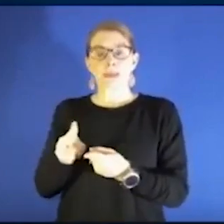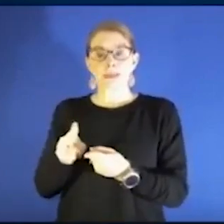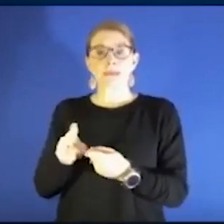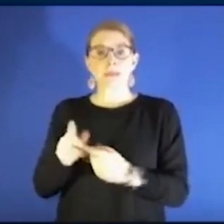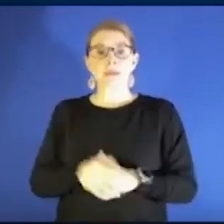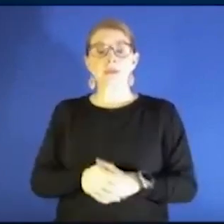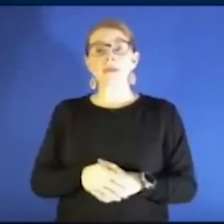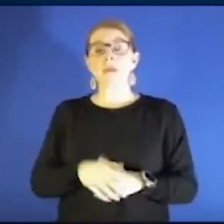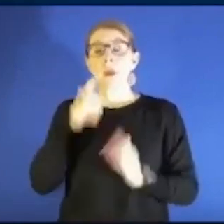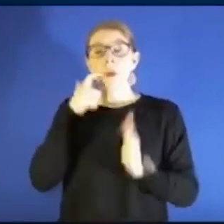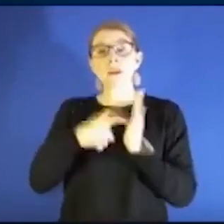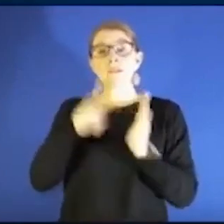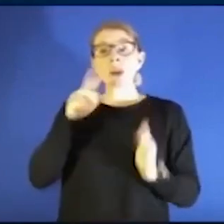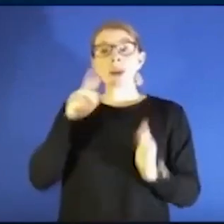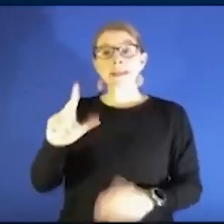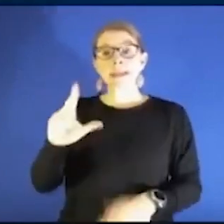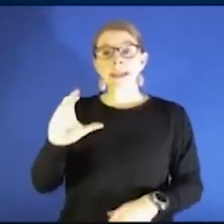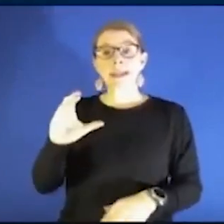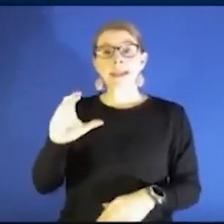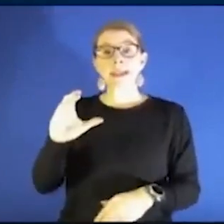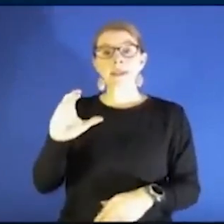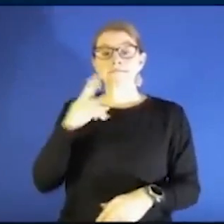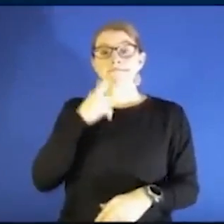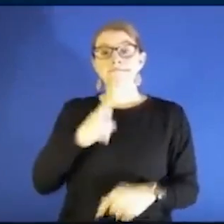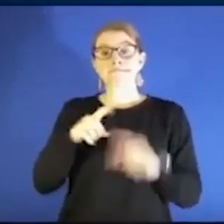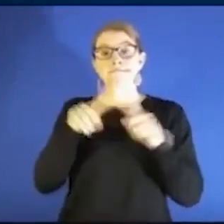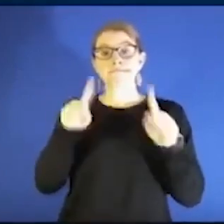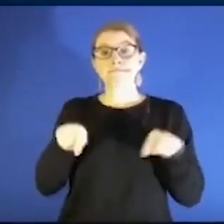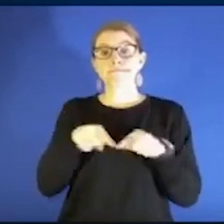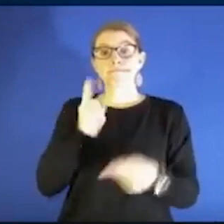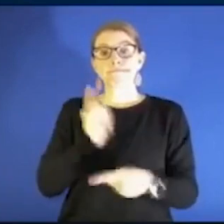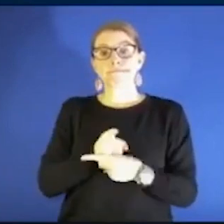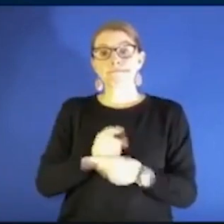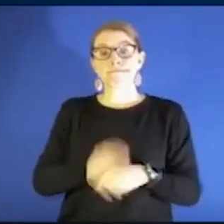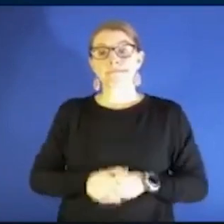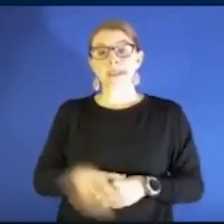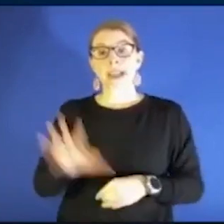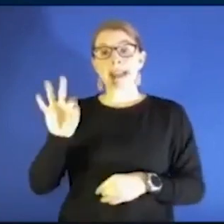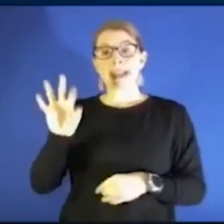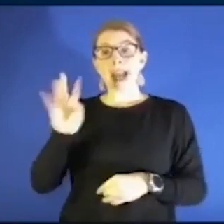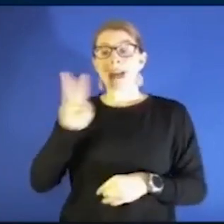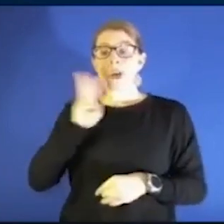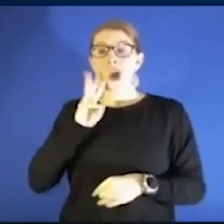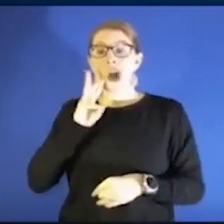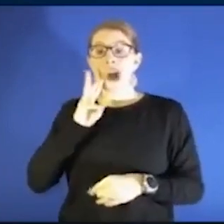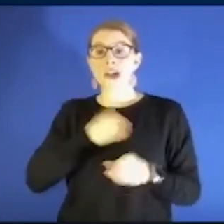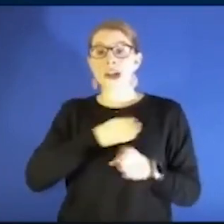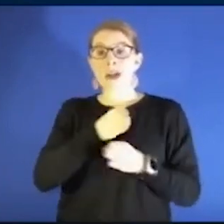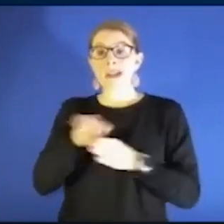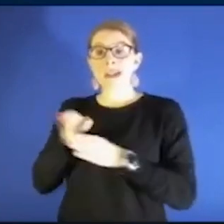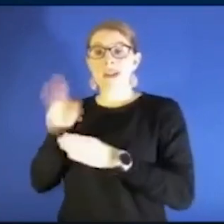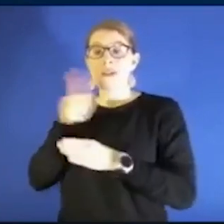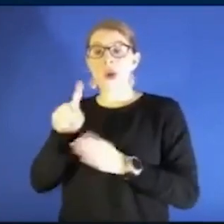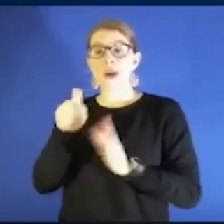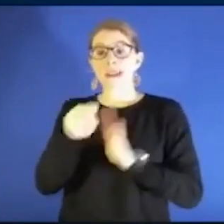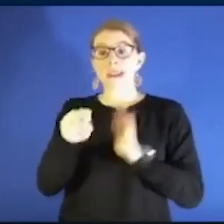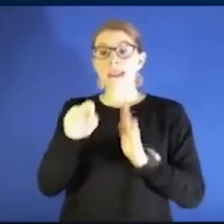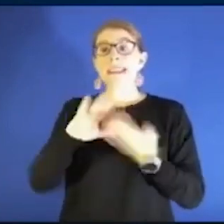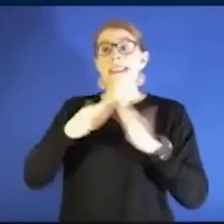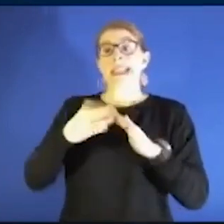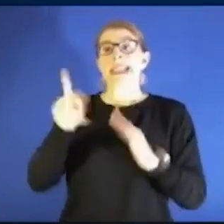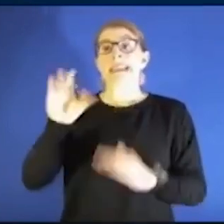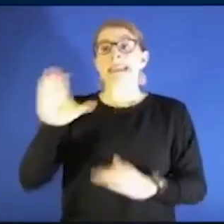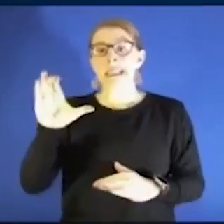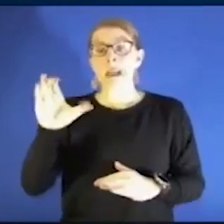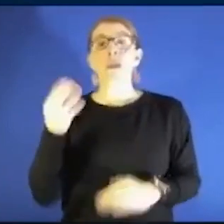notice for Kansas City is it's mostly red triangles, right? There are 9 water outlets for the state of Missouri, or for the city of Kansas City on the